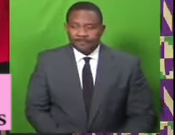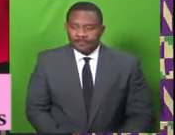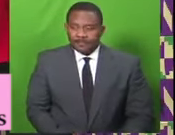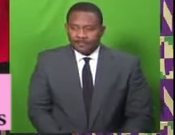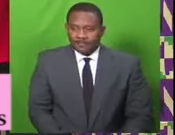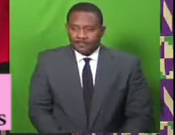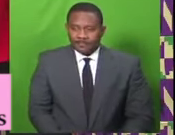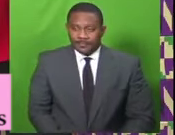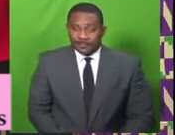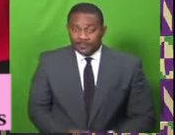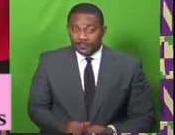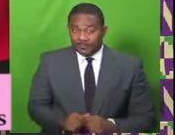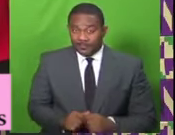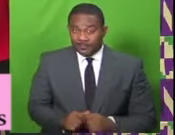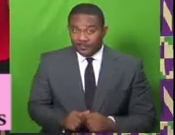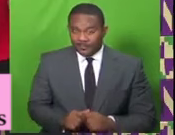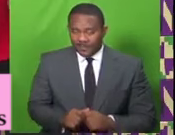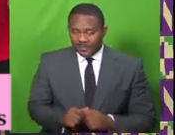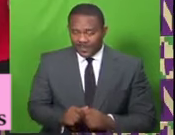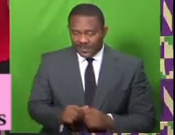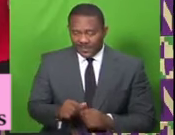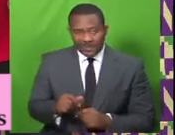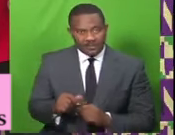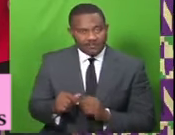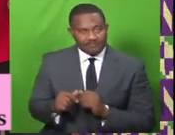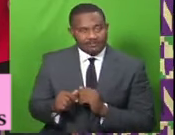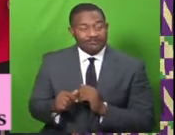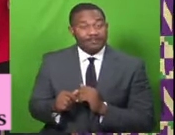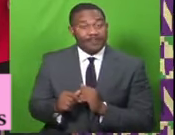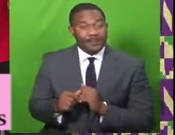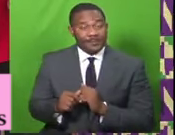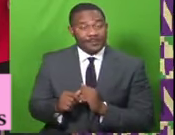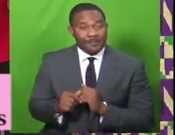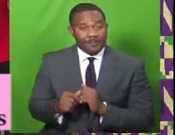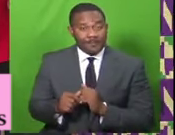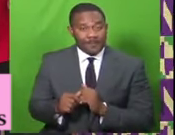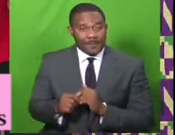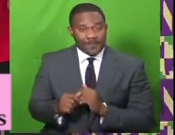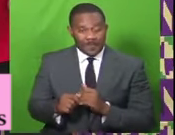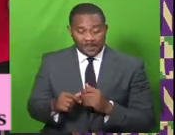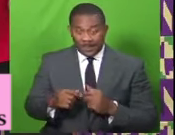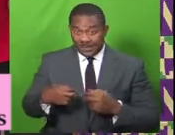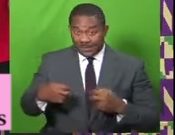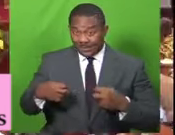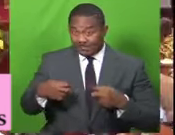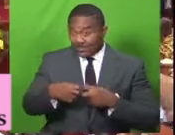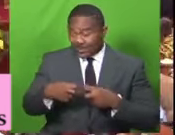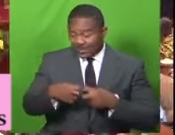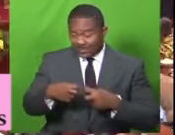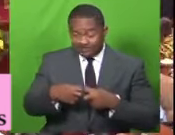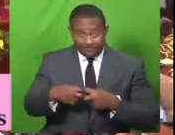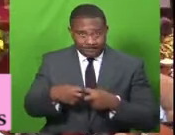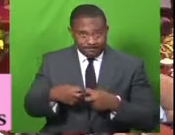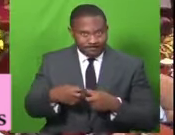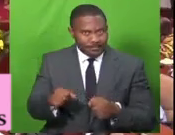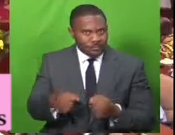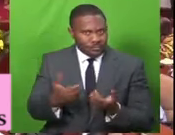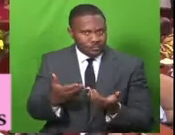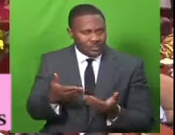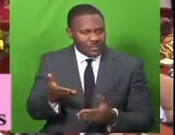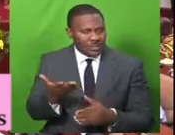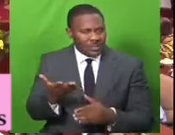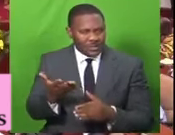electricity provision around the country. The parts that are left are the very difficult to access